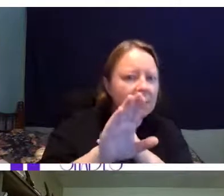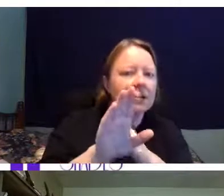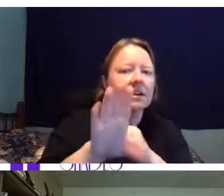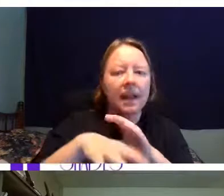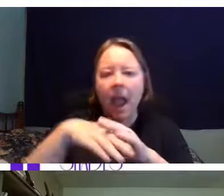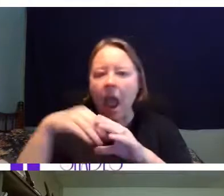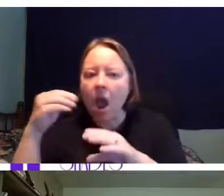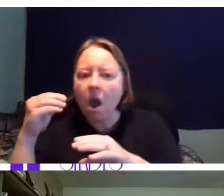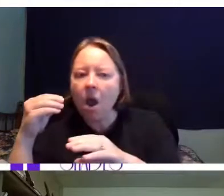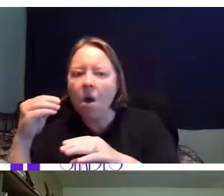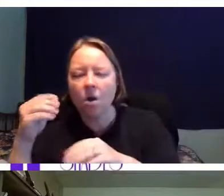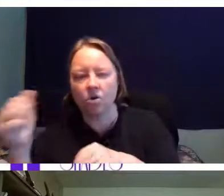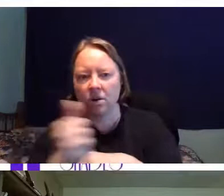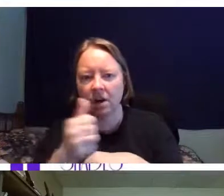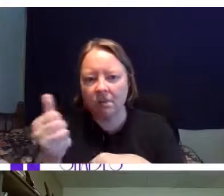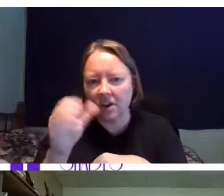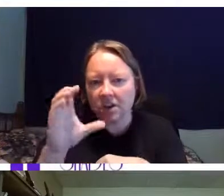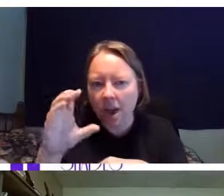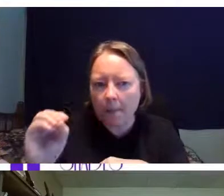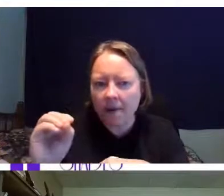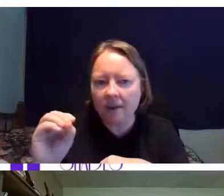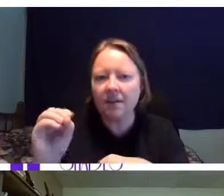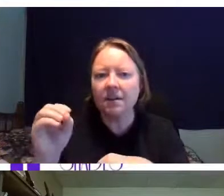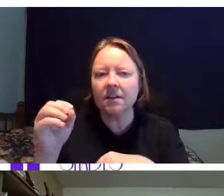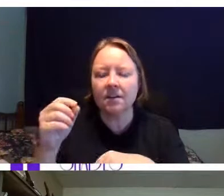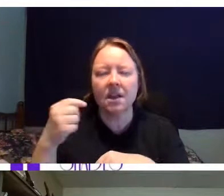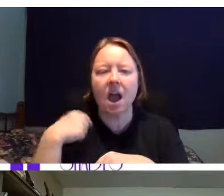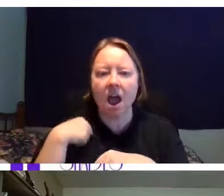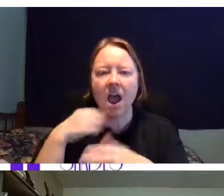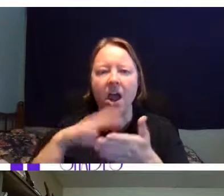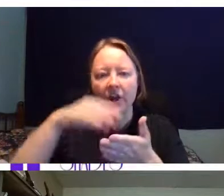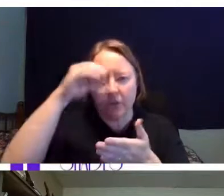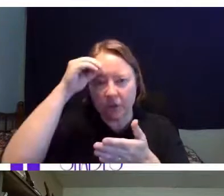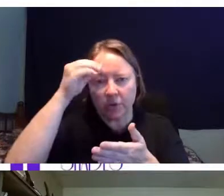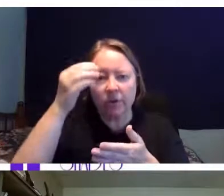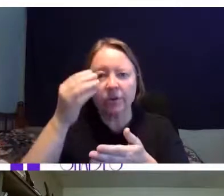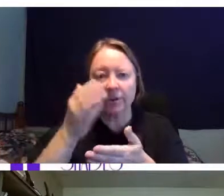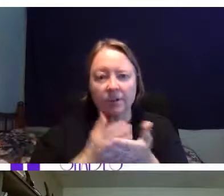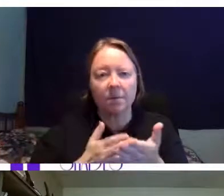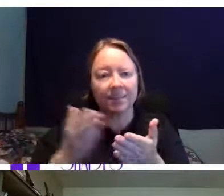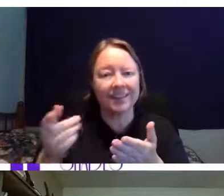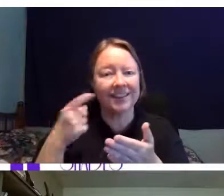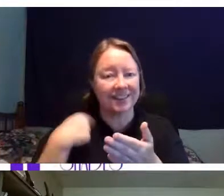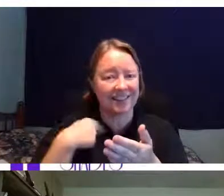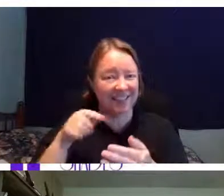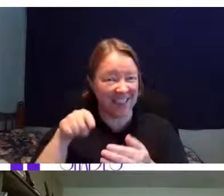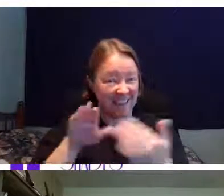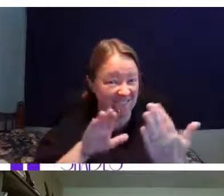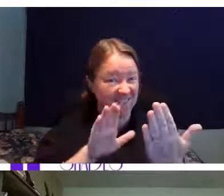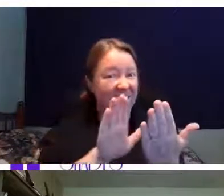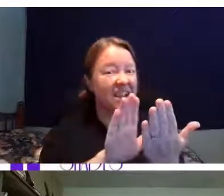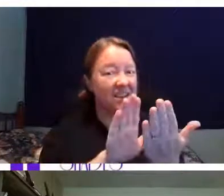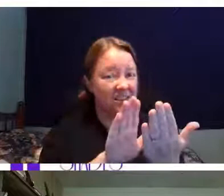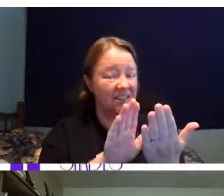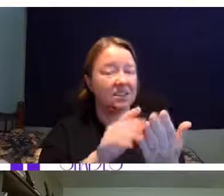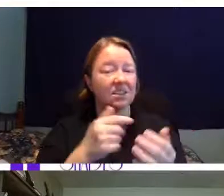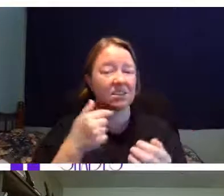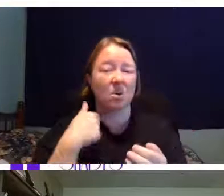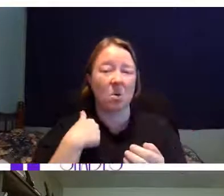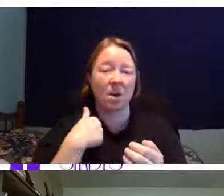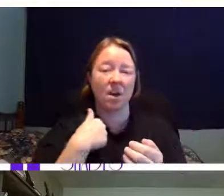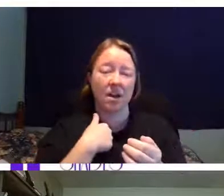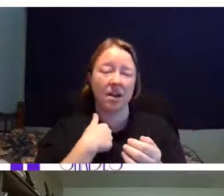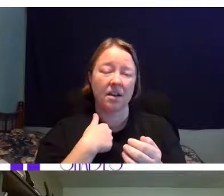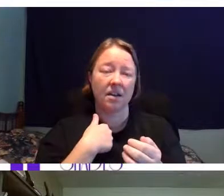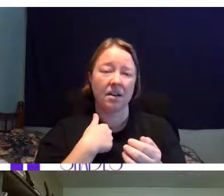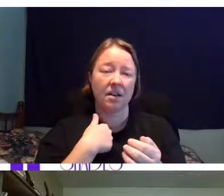transportation companies and just seeing, how some of the things that they encountered. And so when I moved into